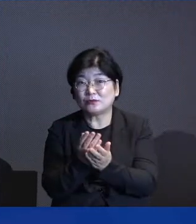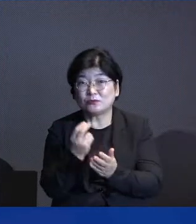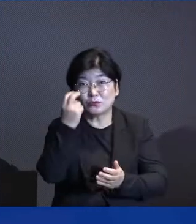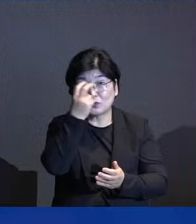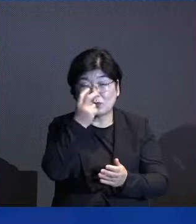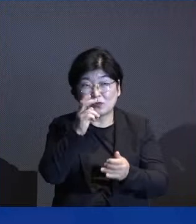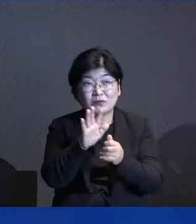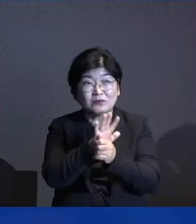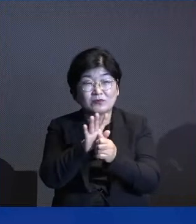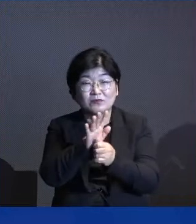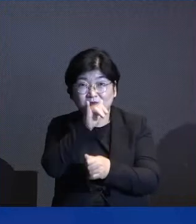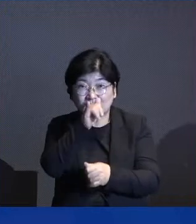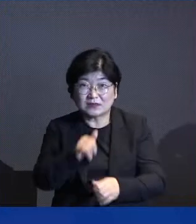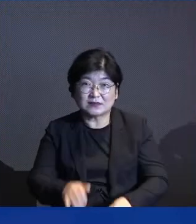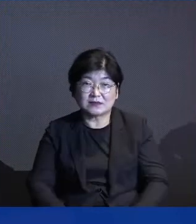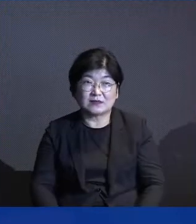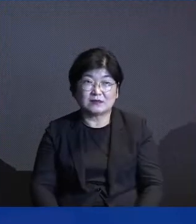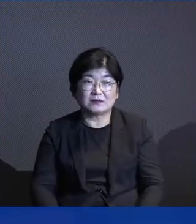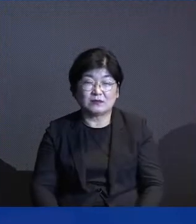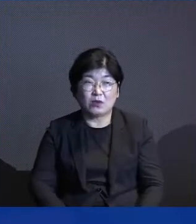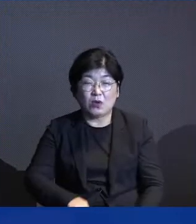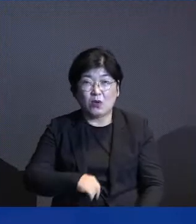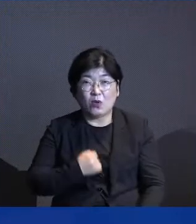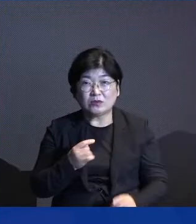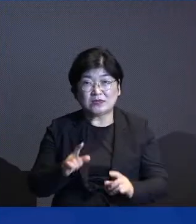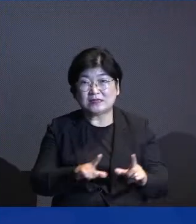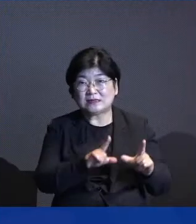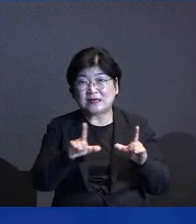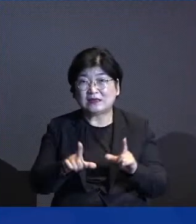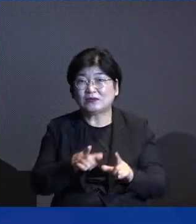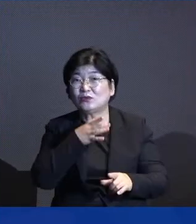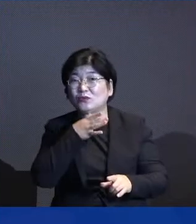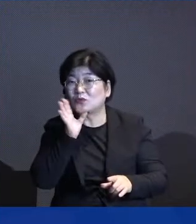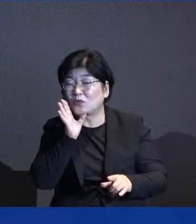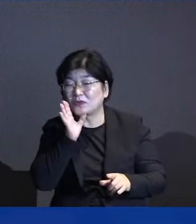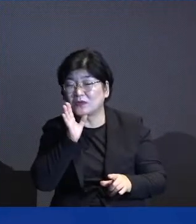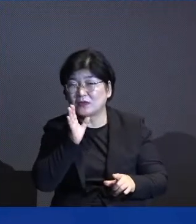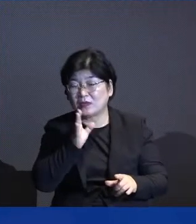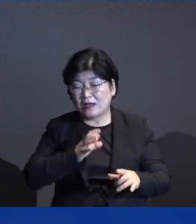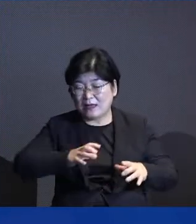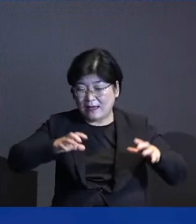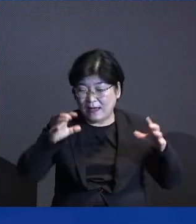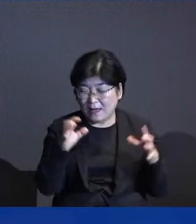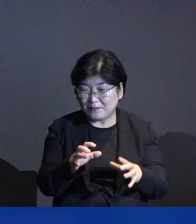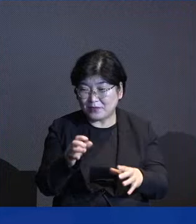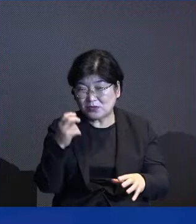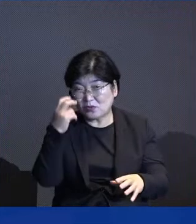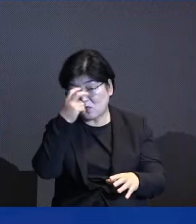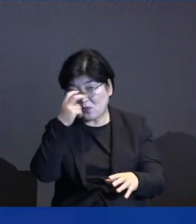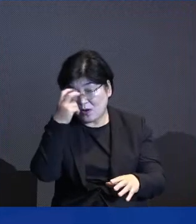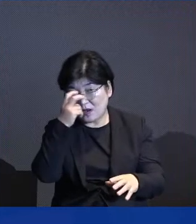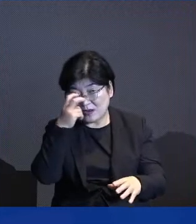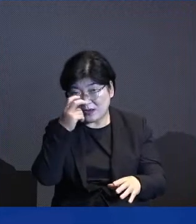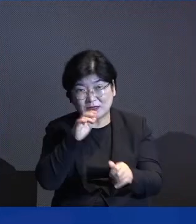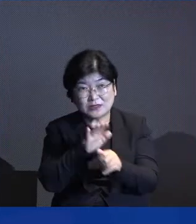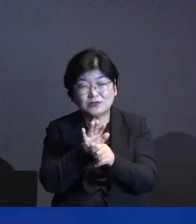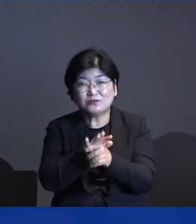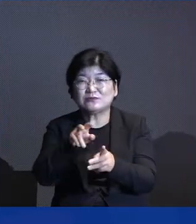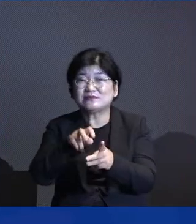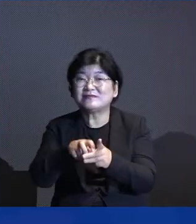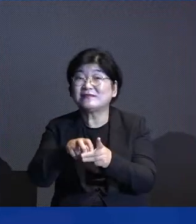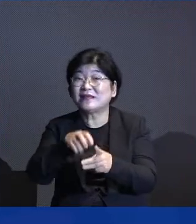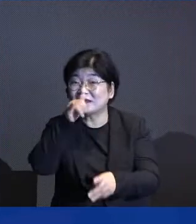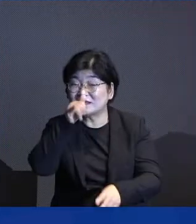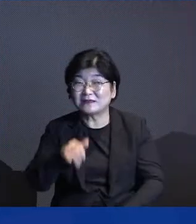Older Adults Living Alone, and this center provides emotional support services for older adults who are living